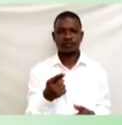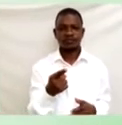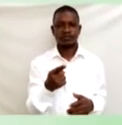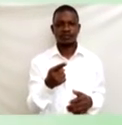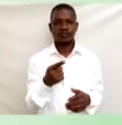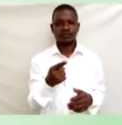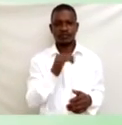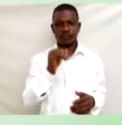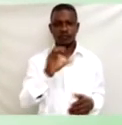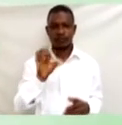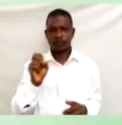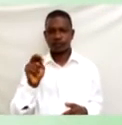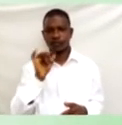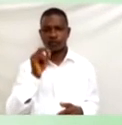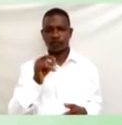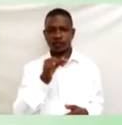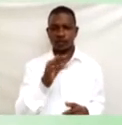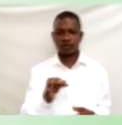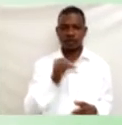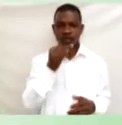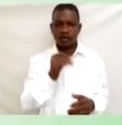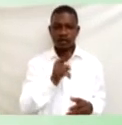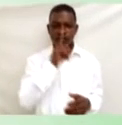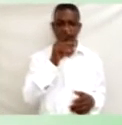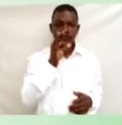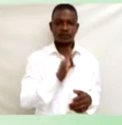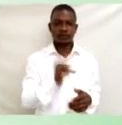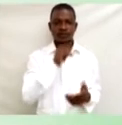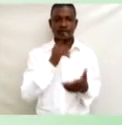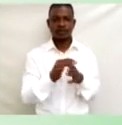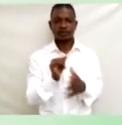I'd return it to the store.